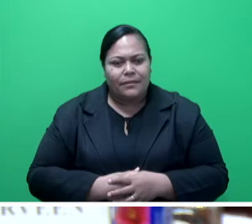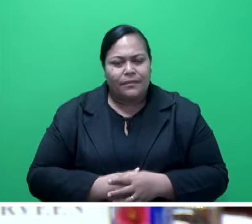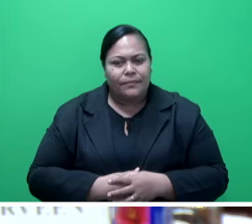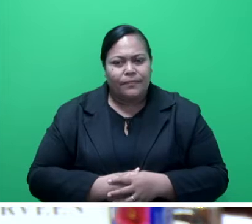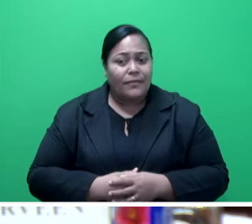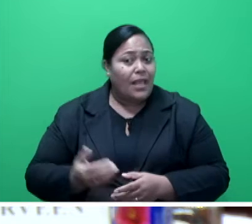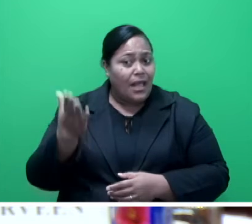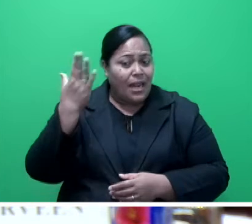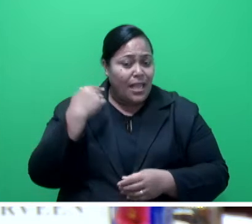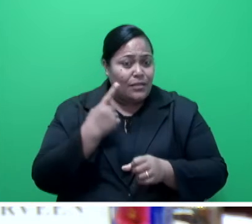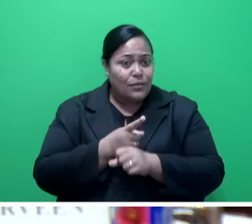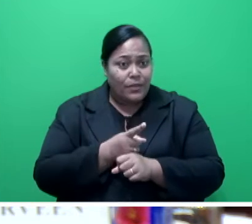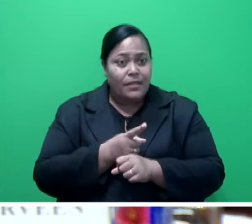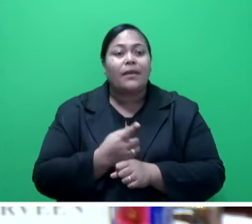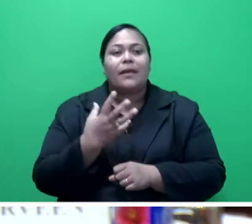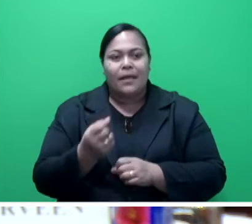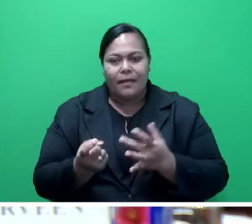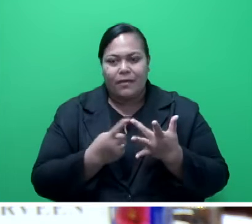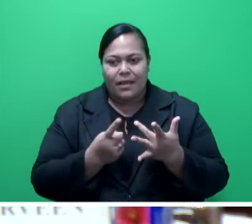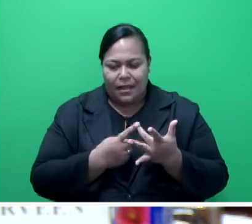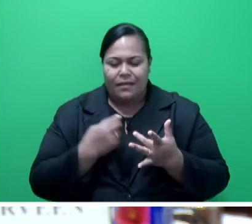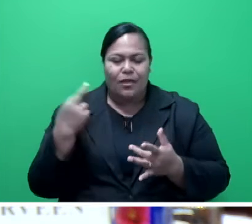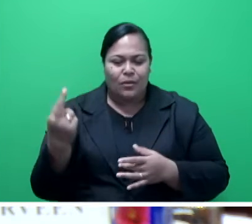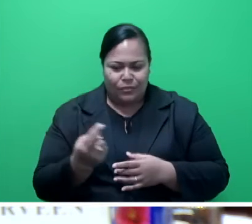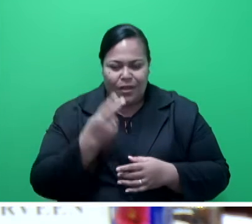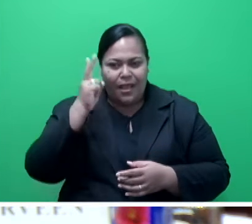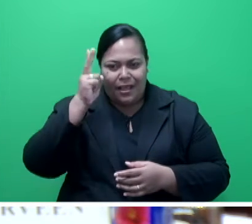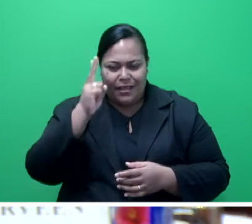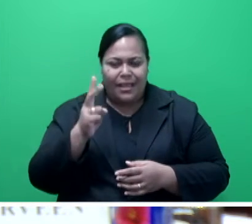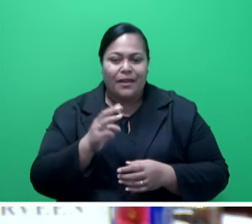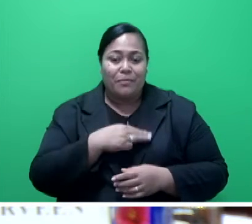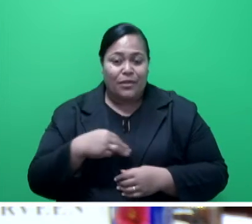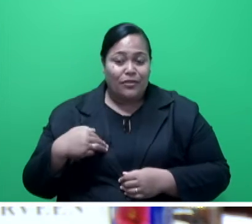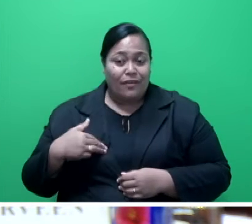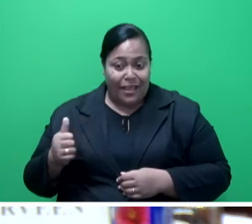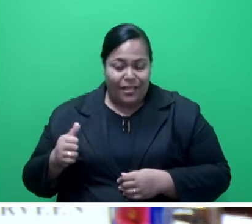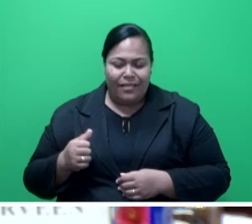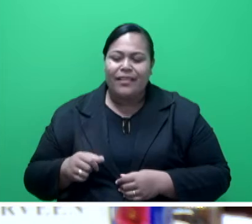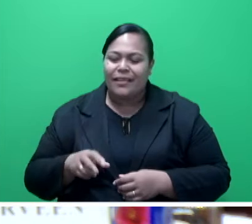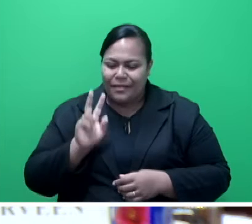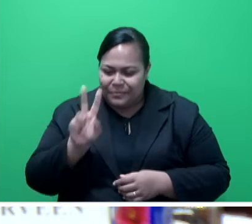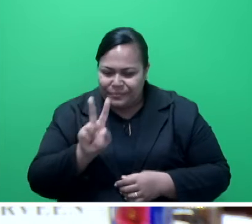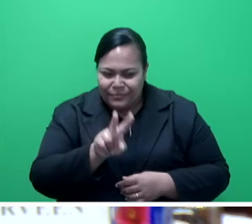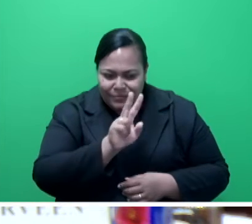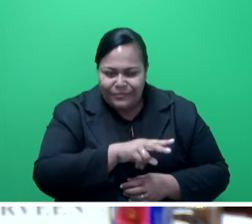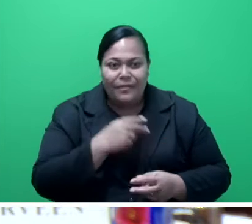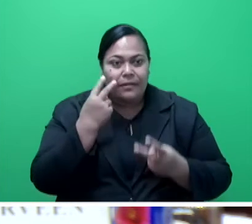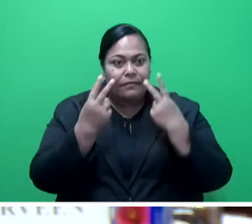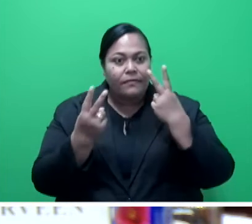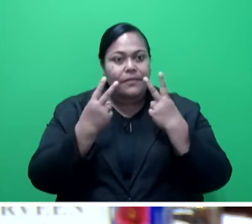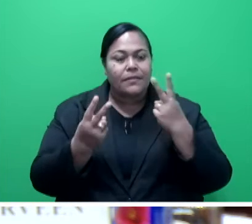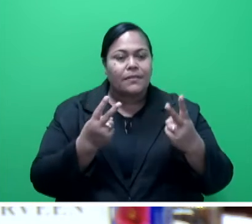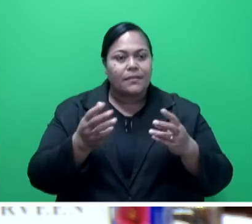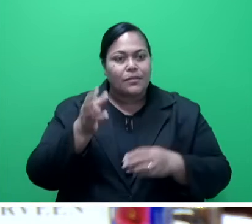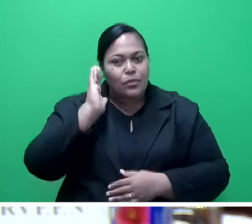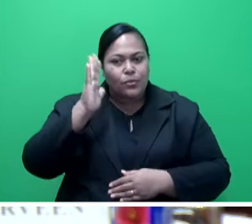another round of school inspections carried out by the Ministry of Health and Medical Services officials to ensure schools were ready